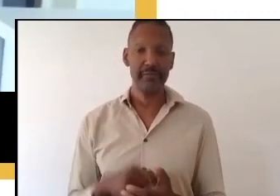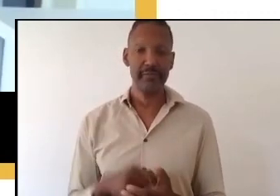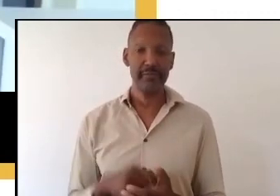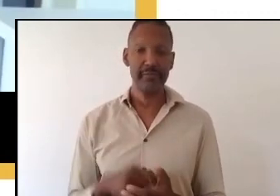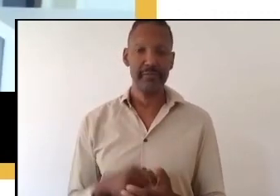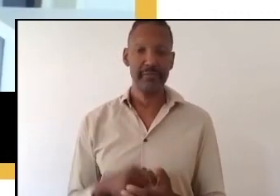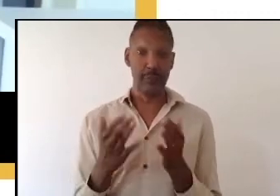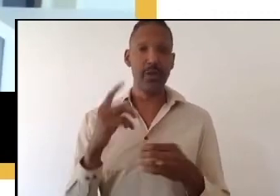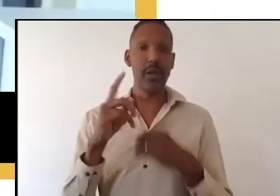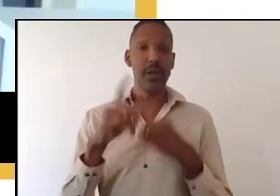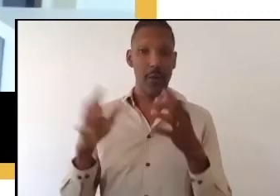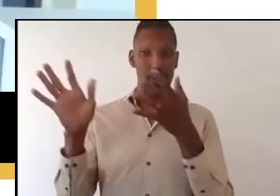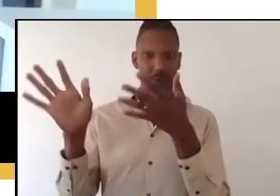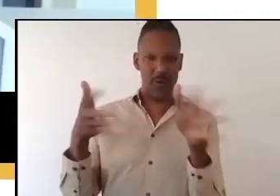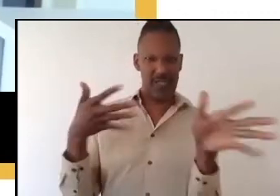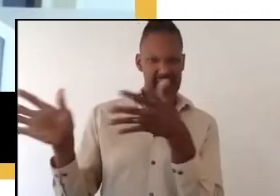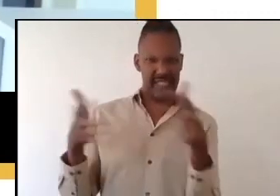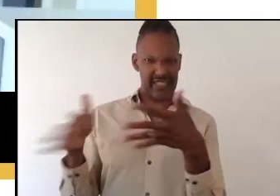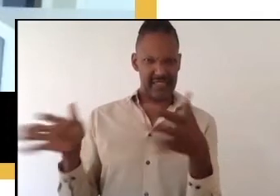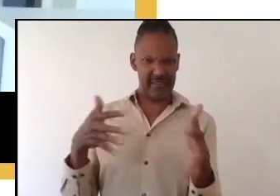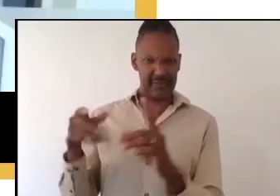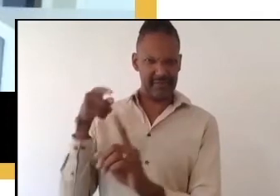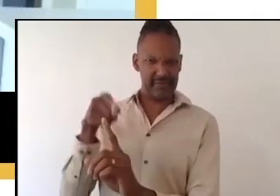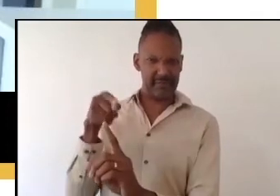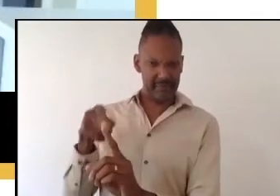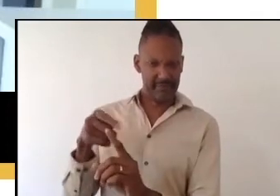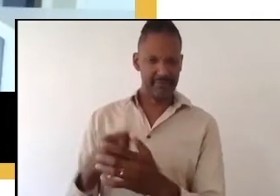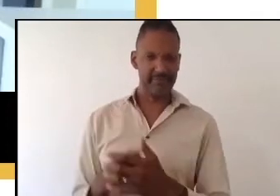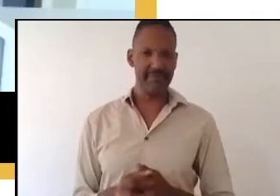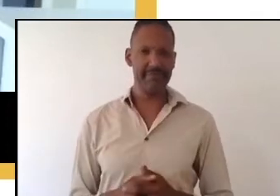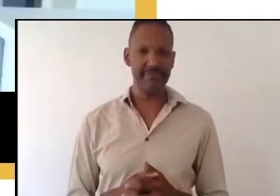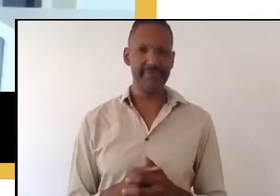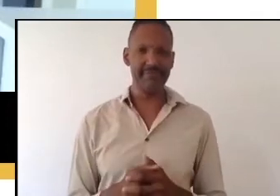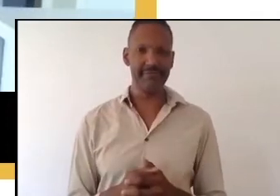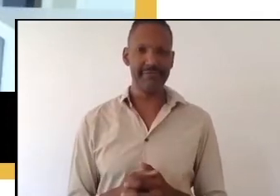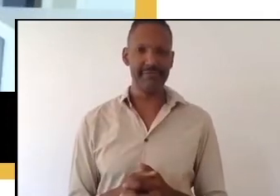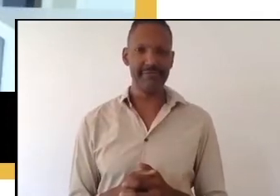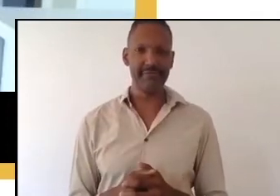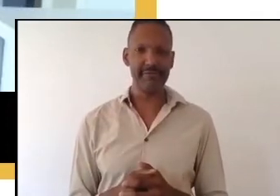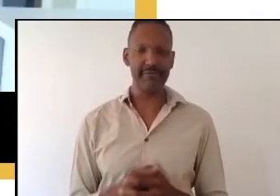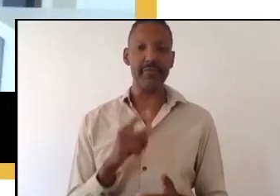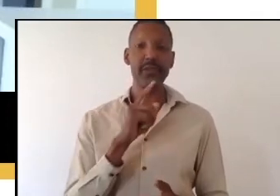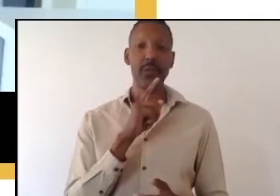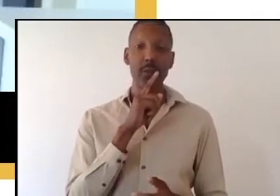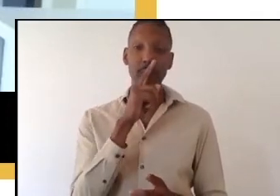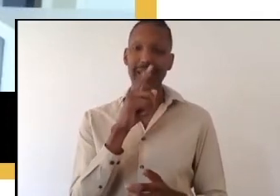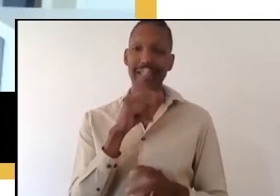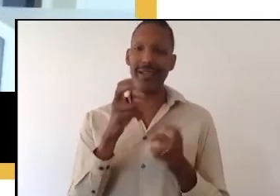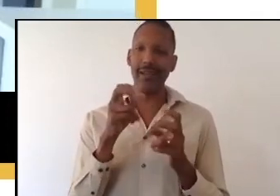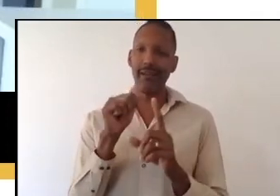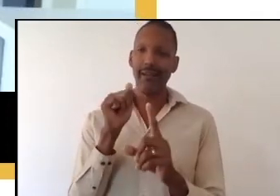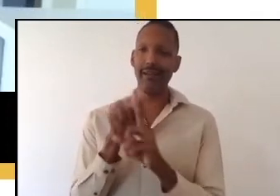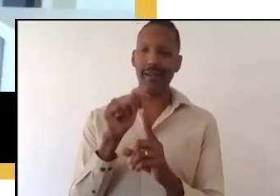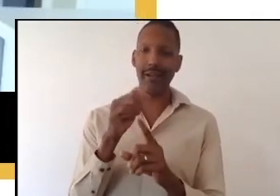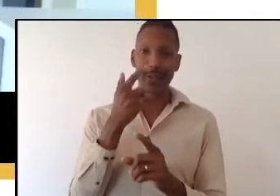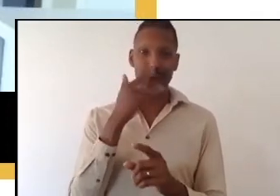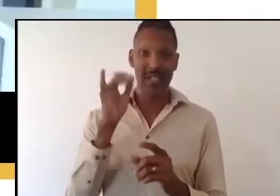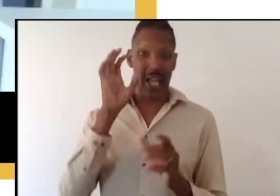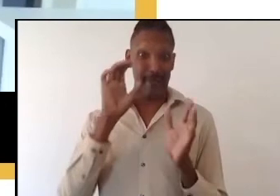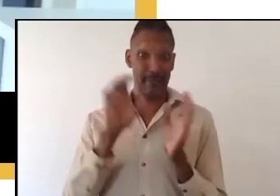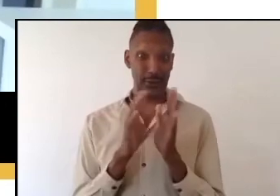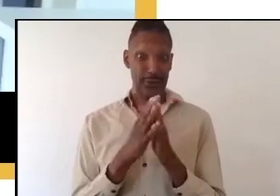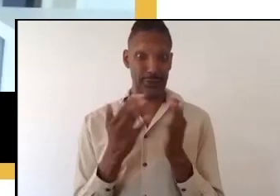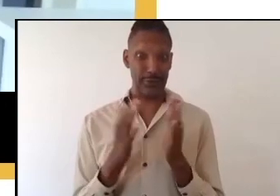And if you look at the pictures, you'll see I have a wonderful artist for this. I'm trying to fool people into thinking this is a picture